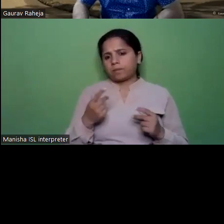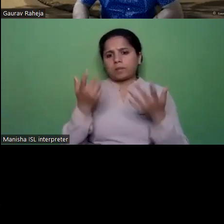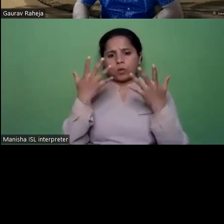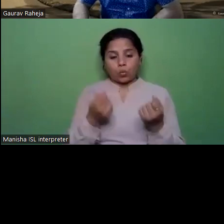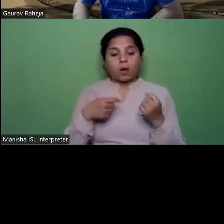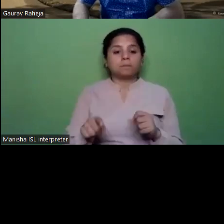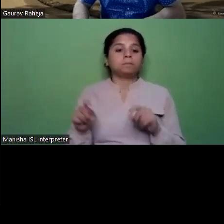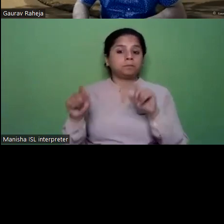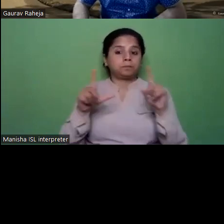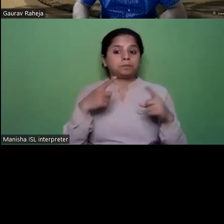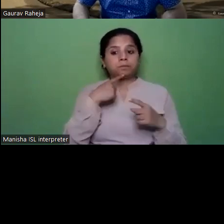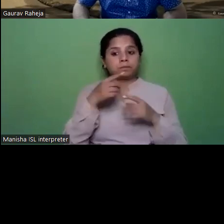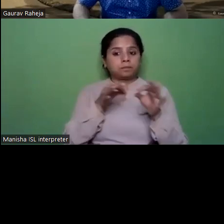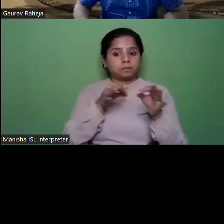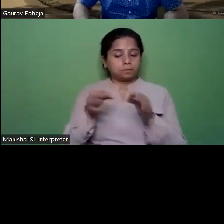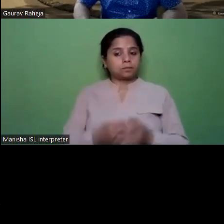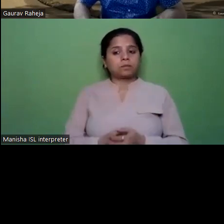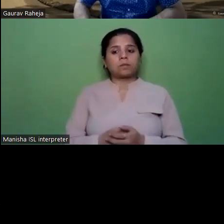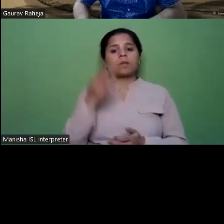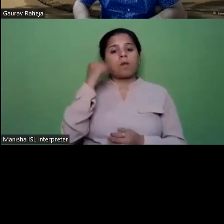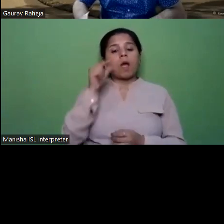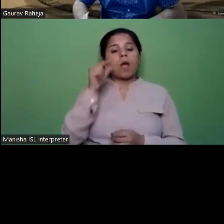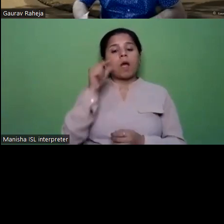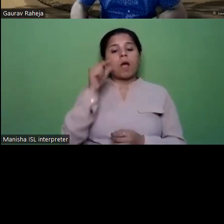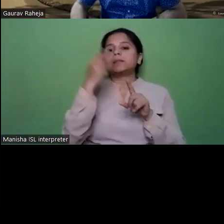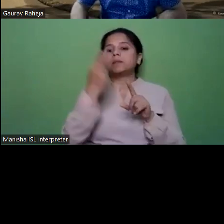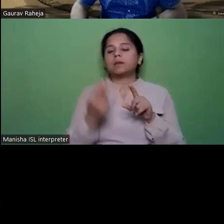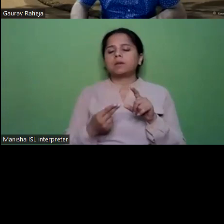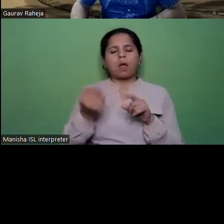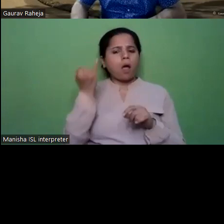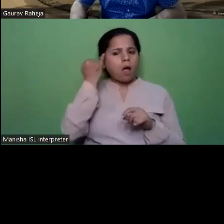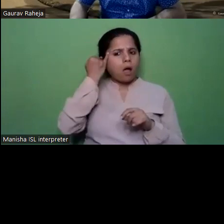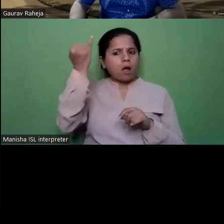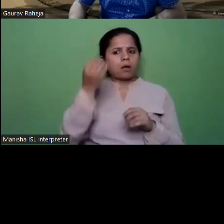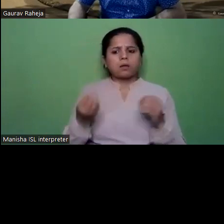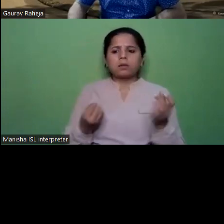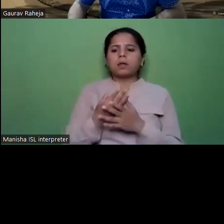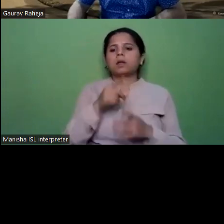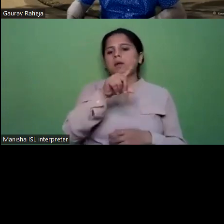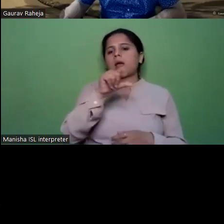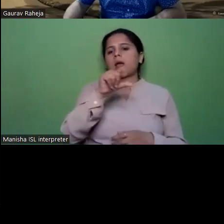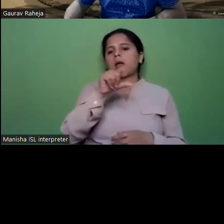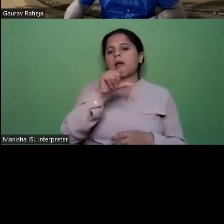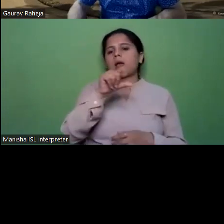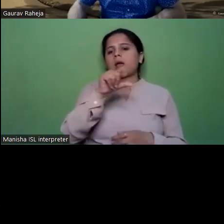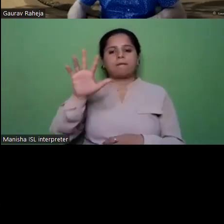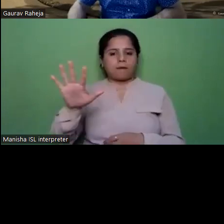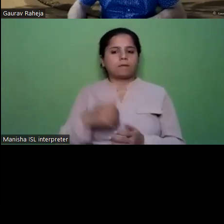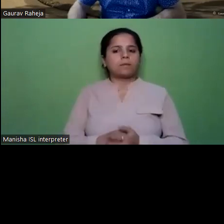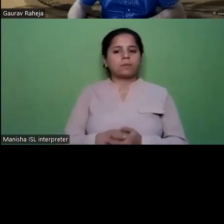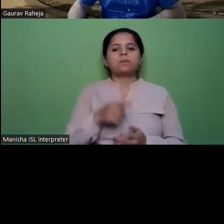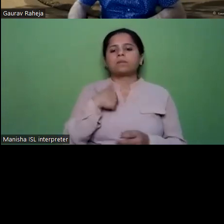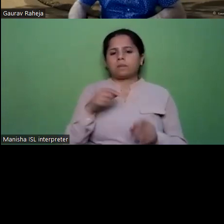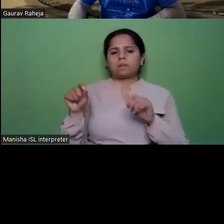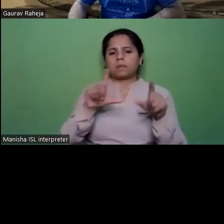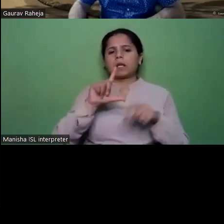well. While universal design is an idea which started in 1985, I will come to that slide a